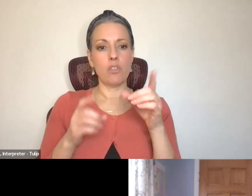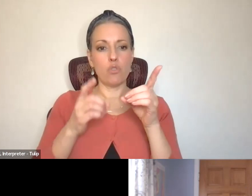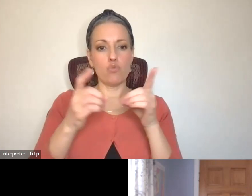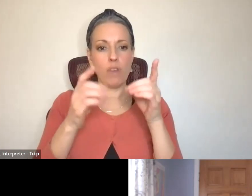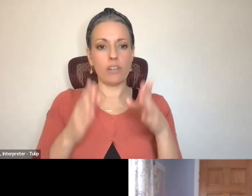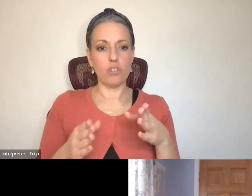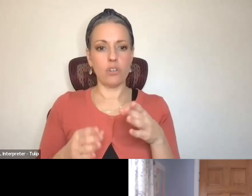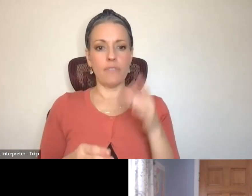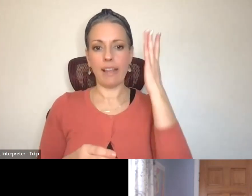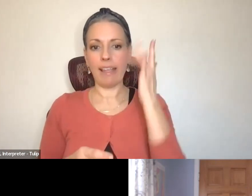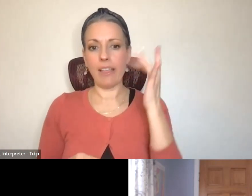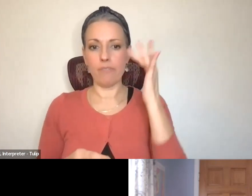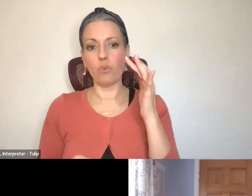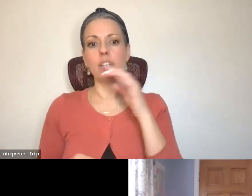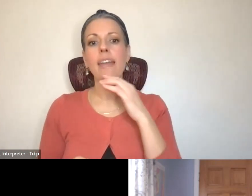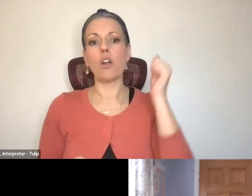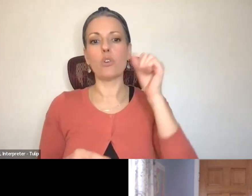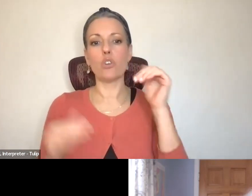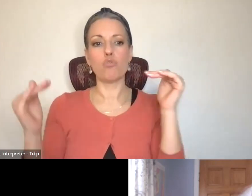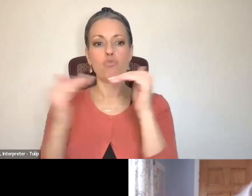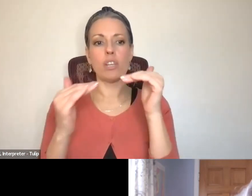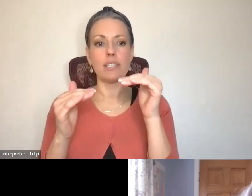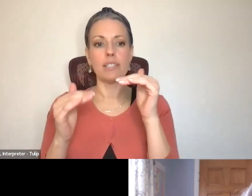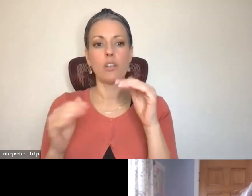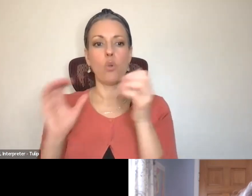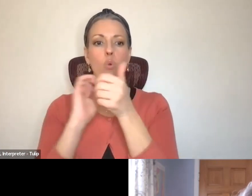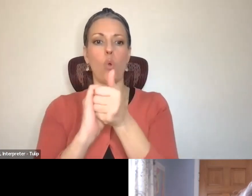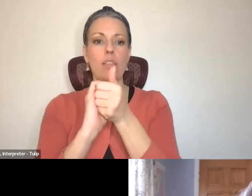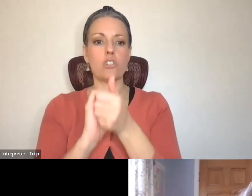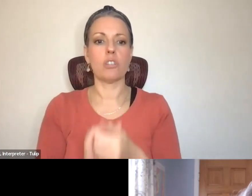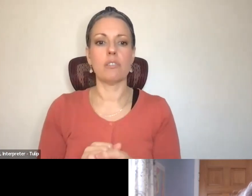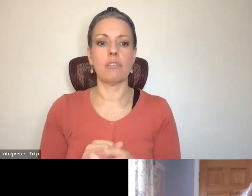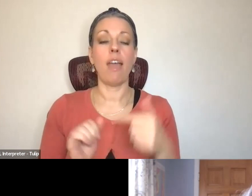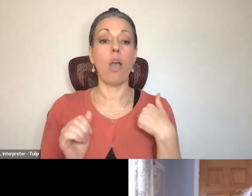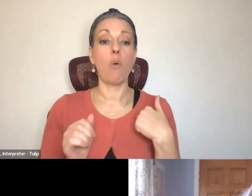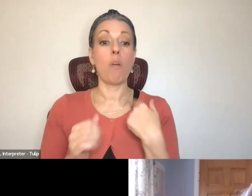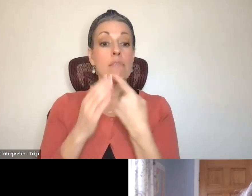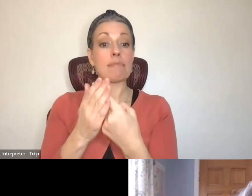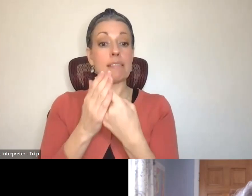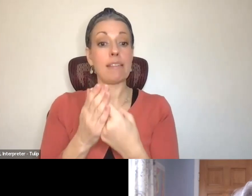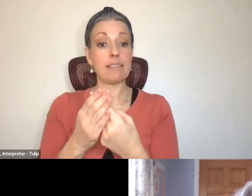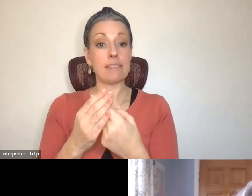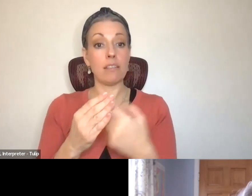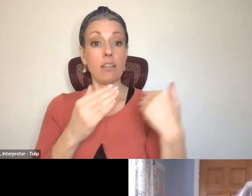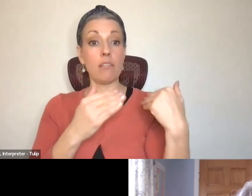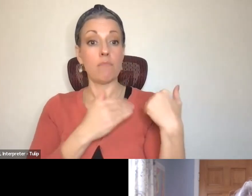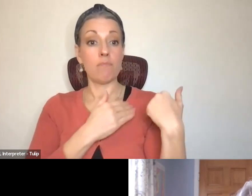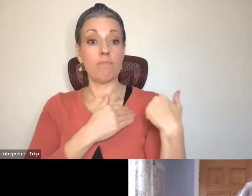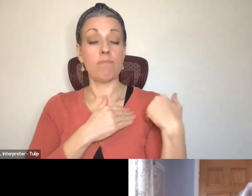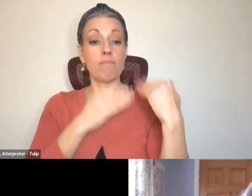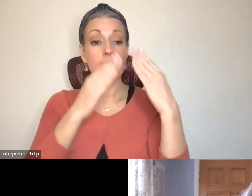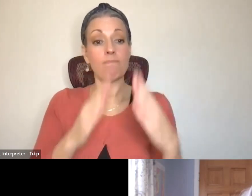echo Erin's comments about the richness of the discussion that we had in the conservatorship work group. I think it